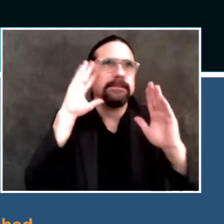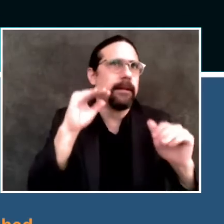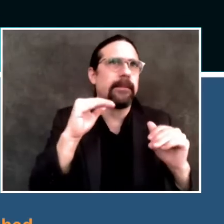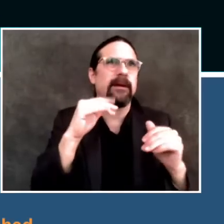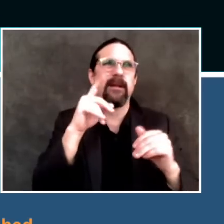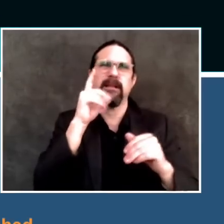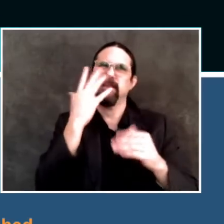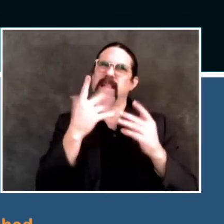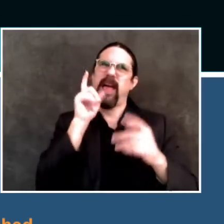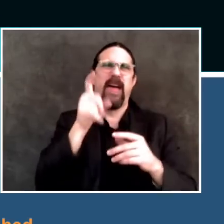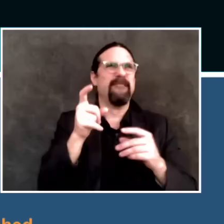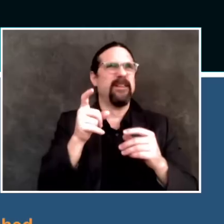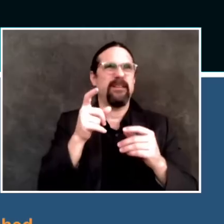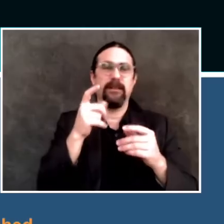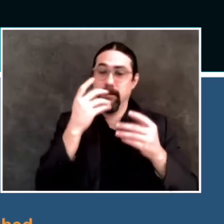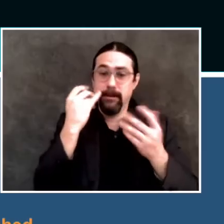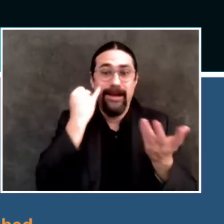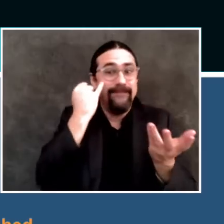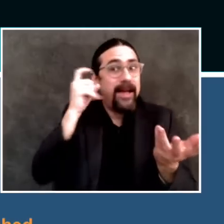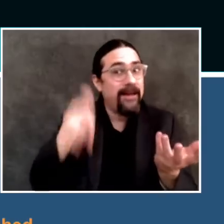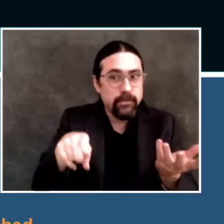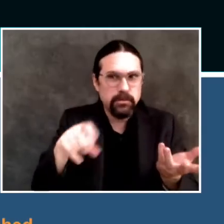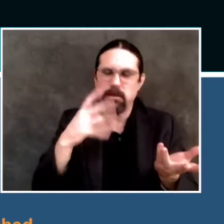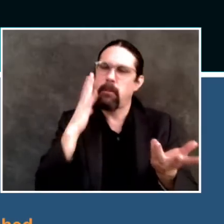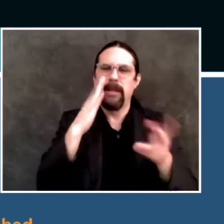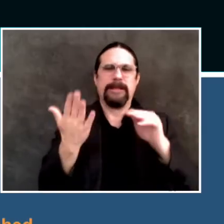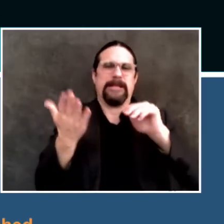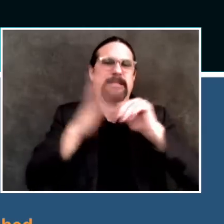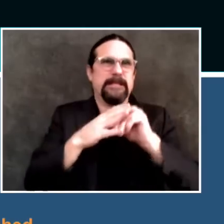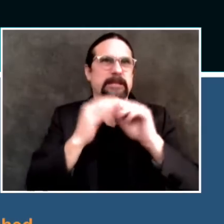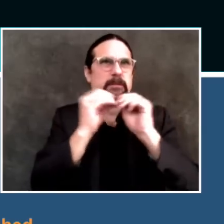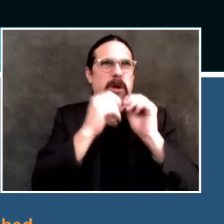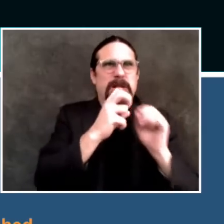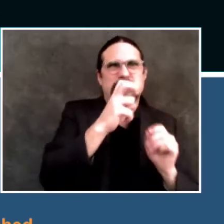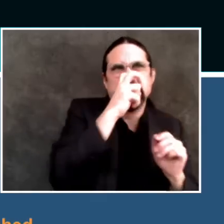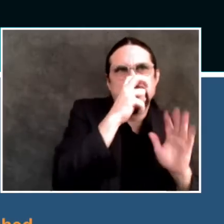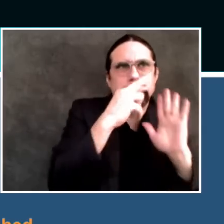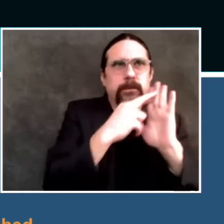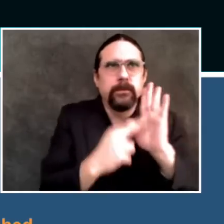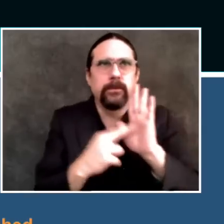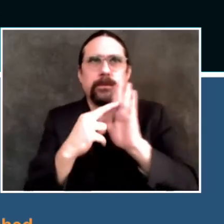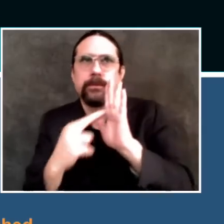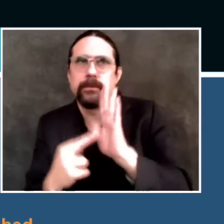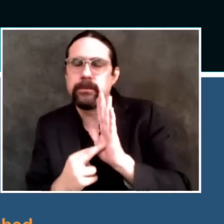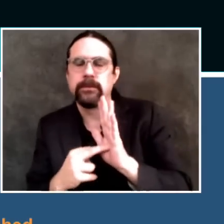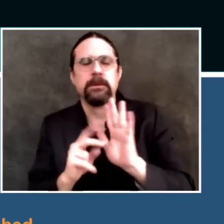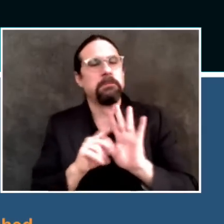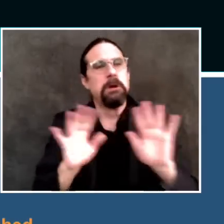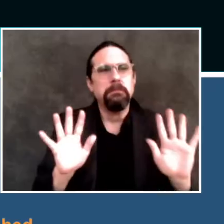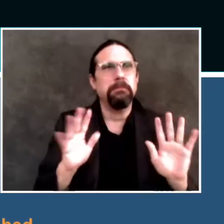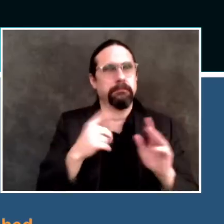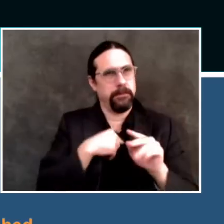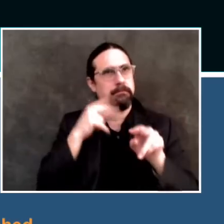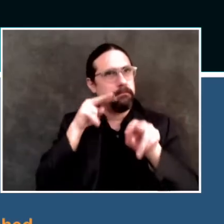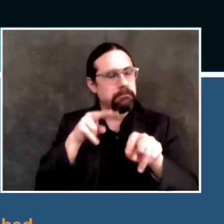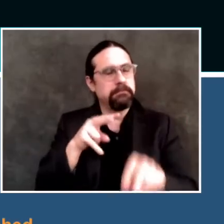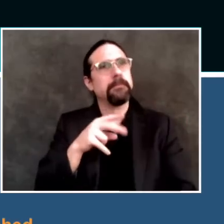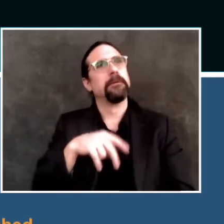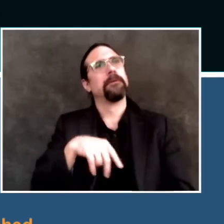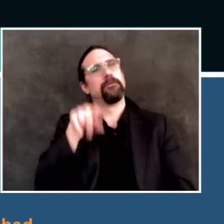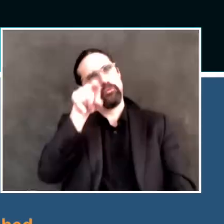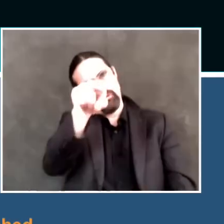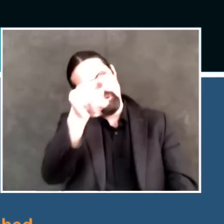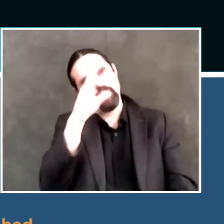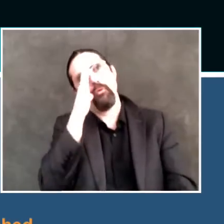exact indicators. So you'll know, you'll see, you'll literally be able to judge all of us, not only the leaders of this city,